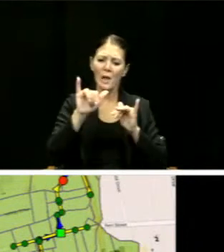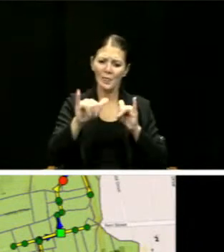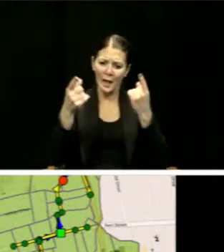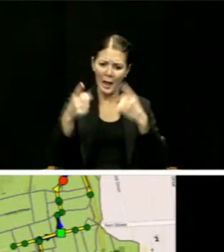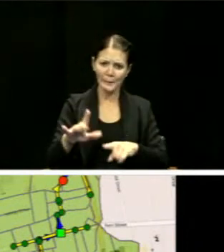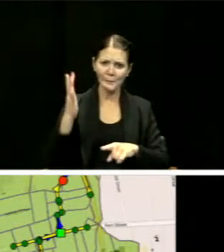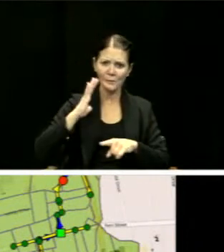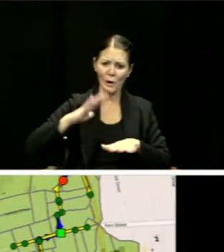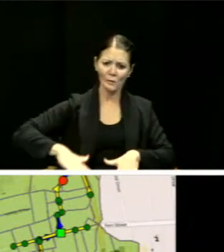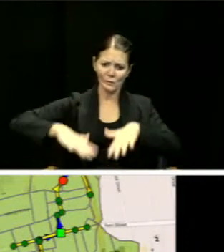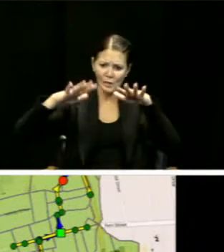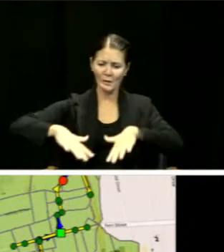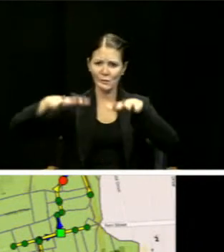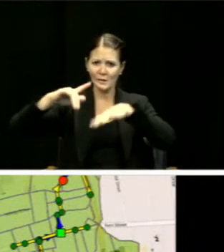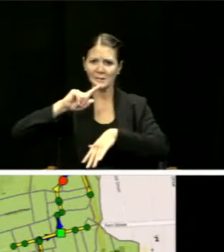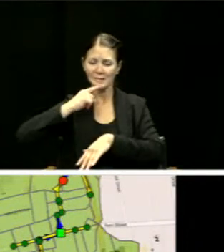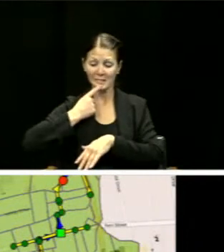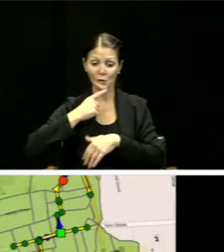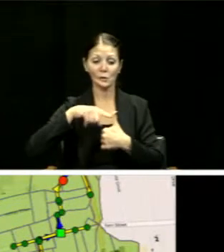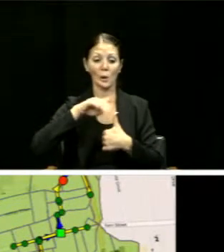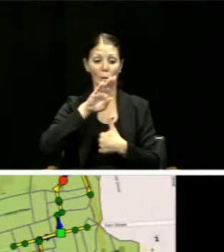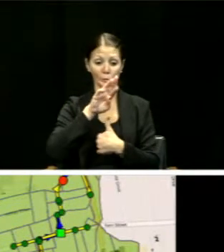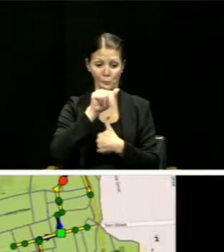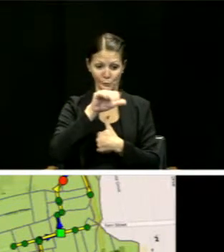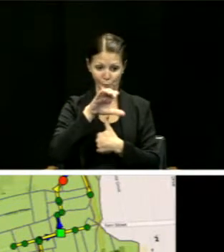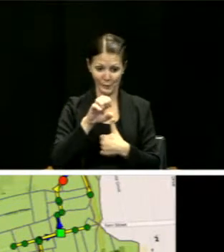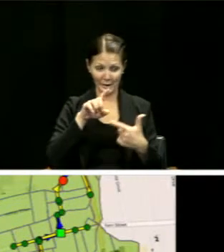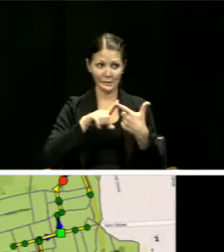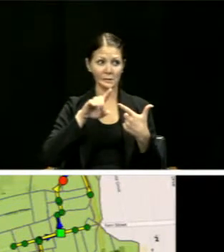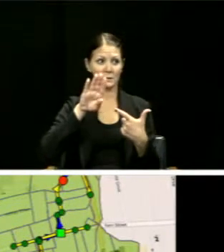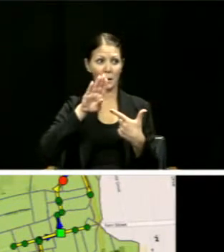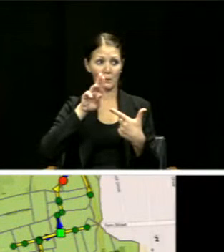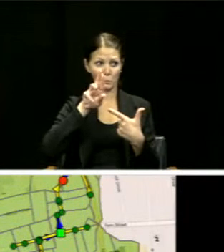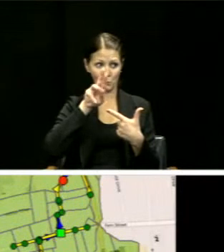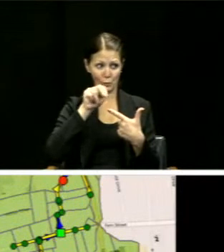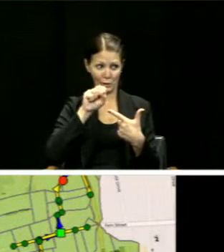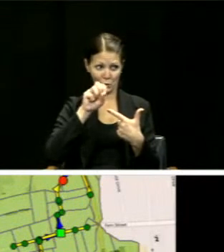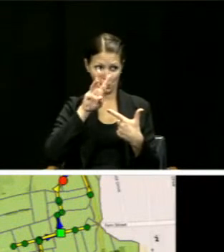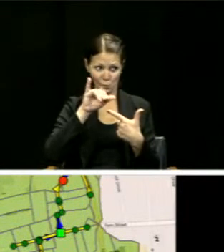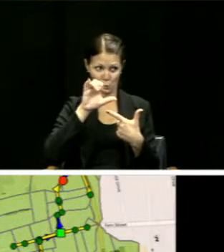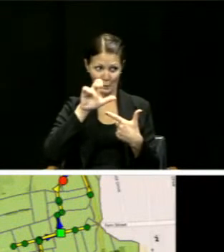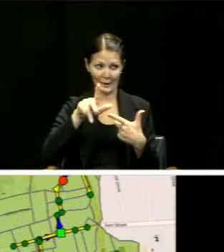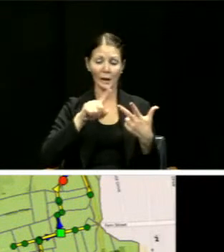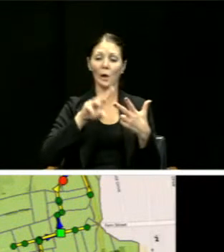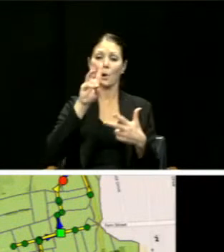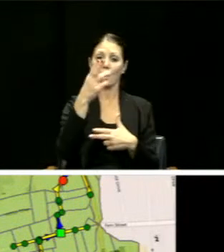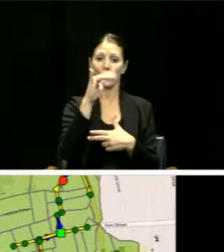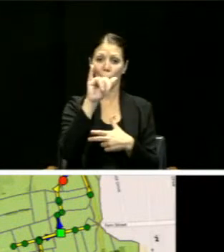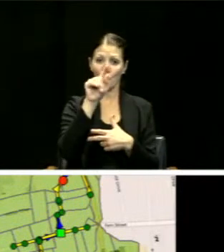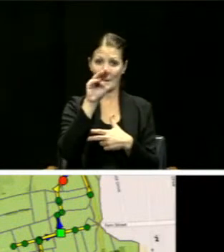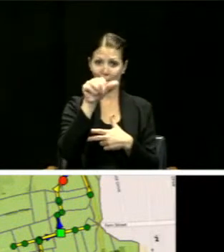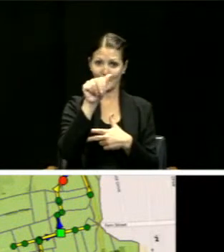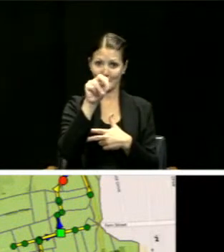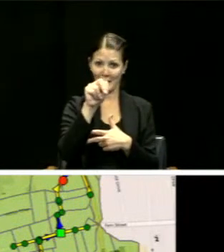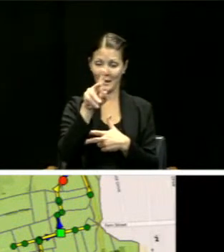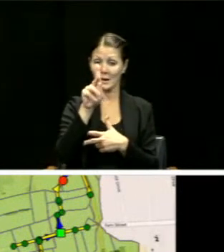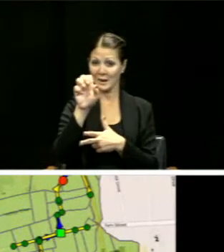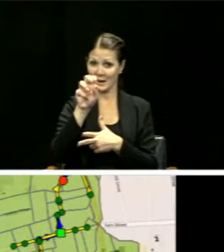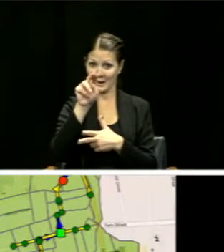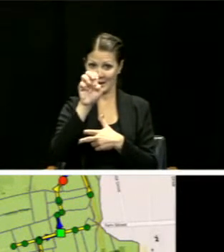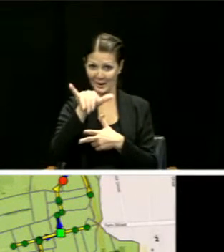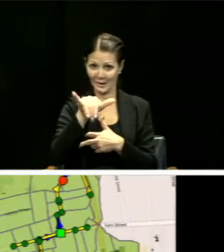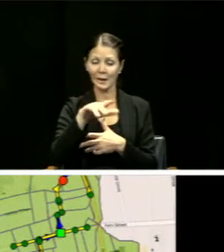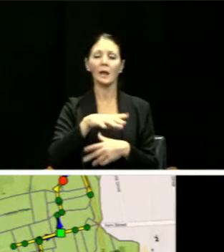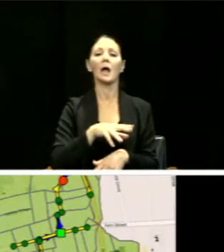Brace Road, Brunswick Ave, the Whitman and Keeney Avenues, and then also North Main Street near